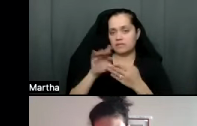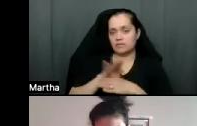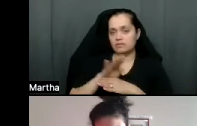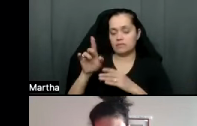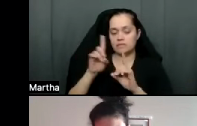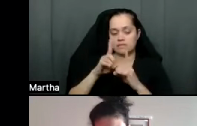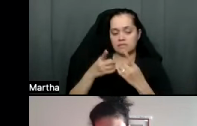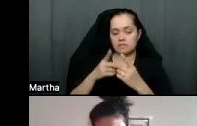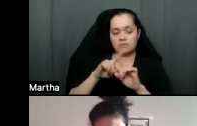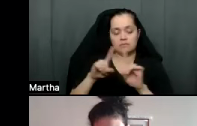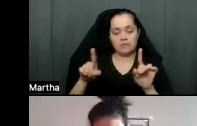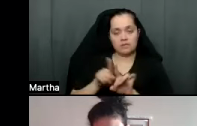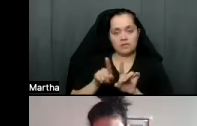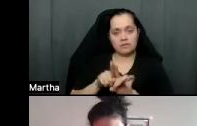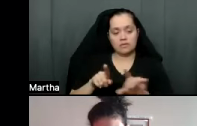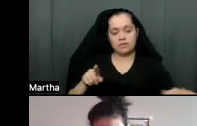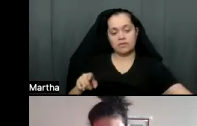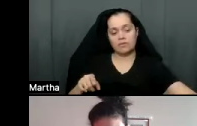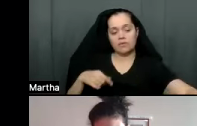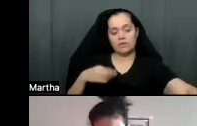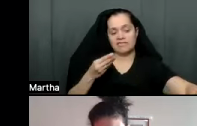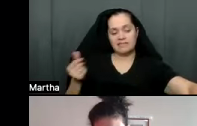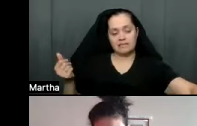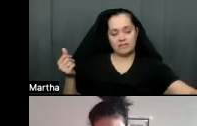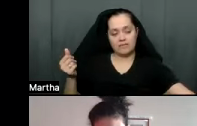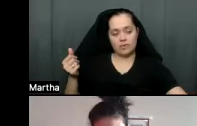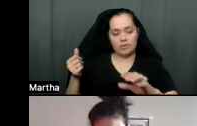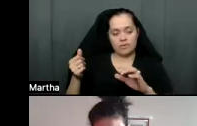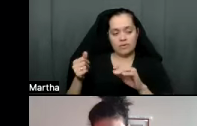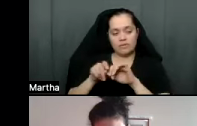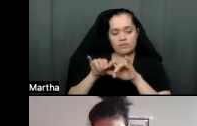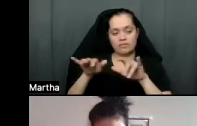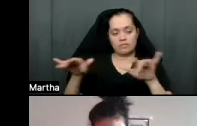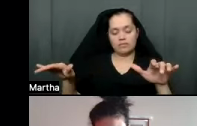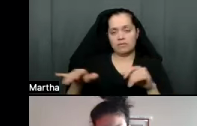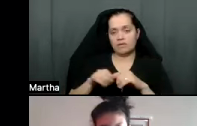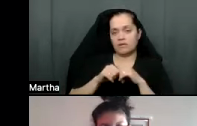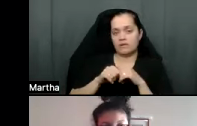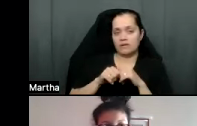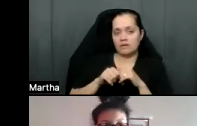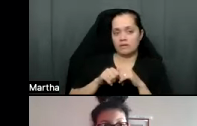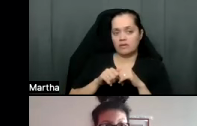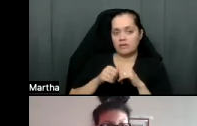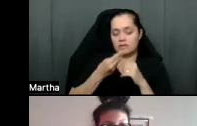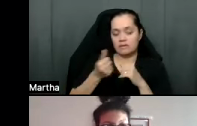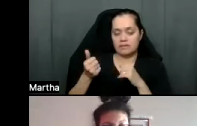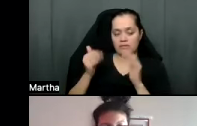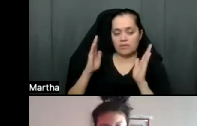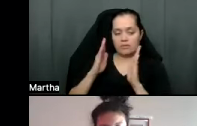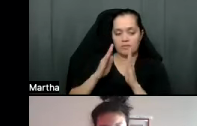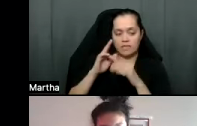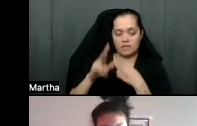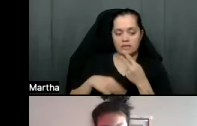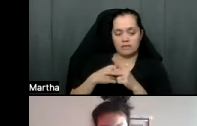district, but it has several, scattered across the urban landscape, several mini